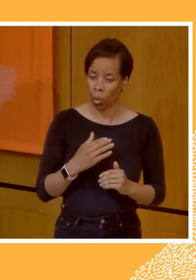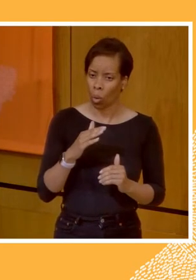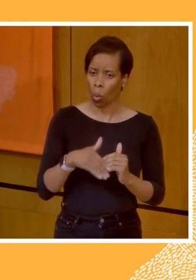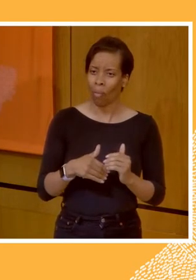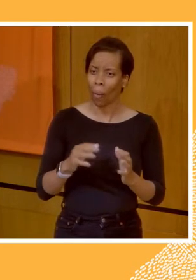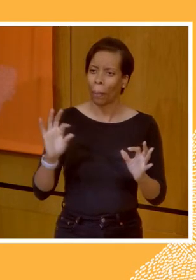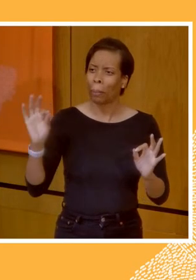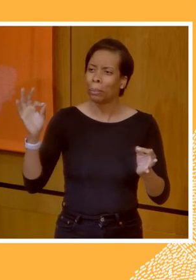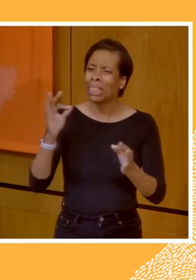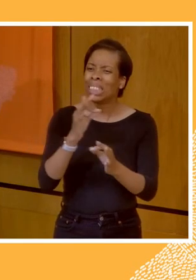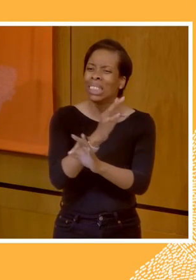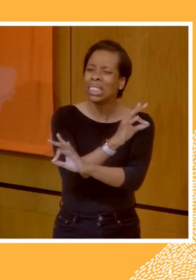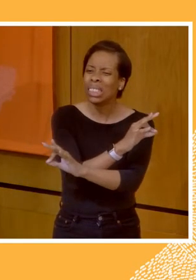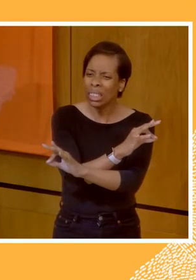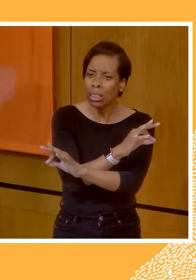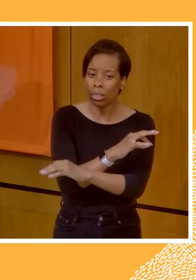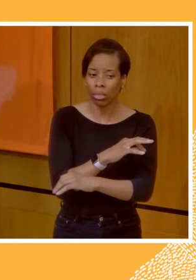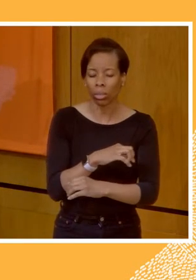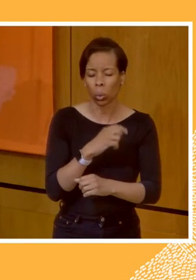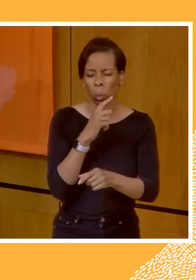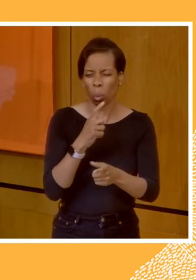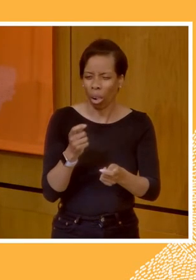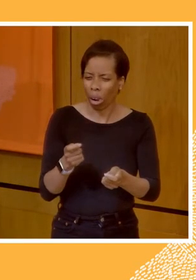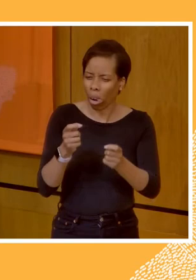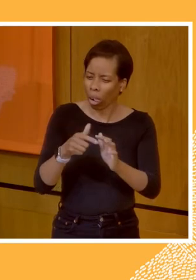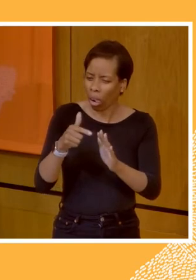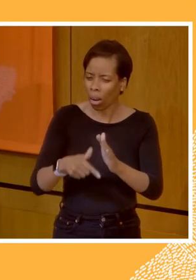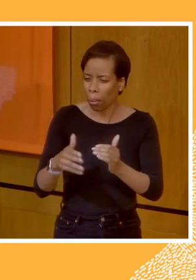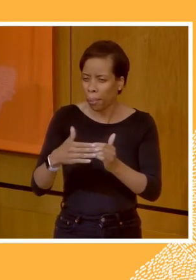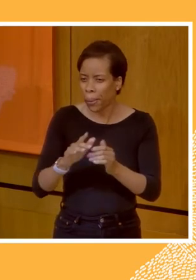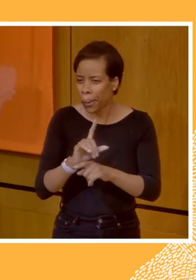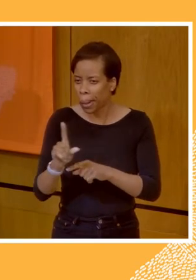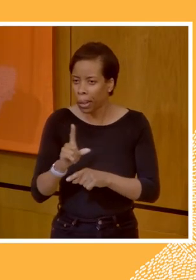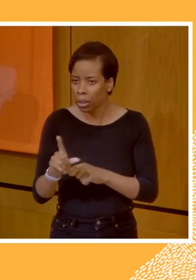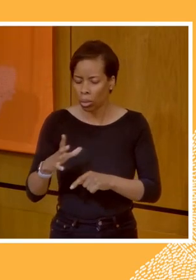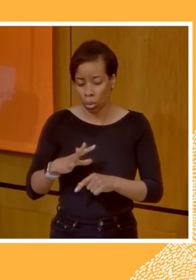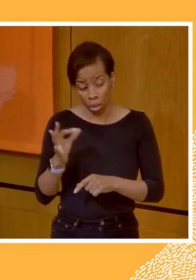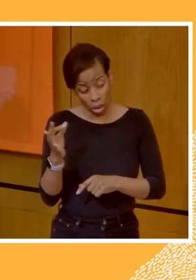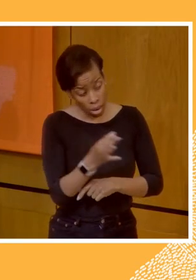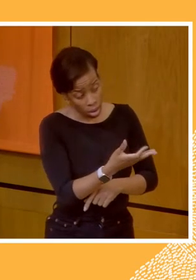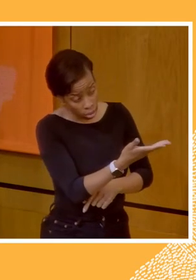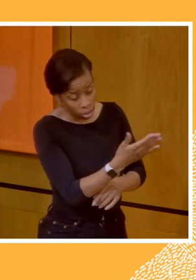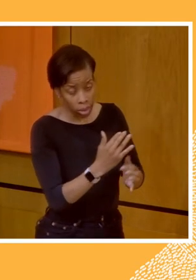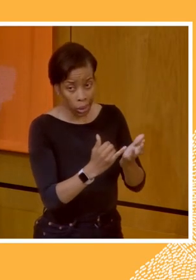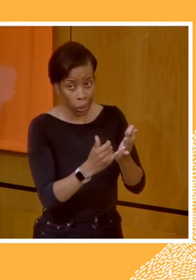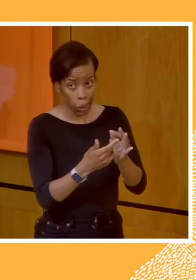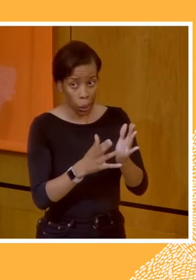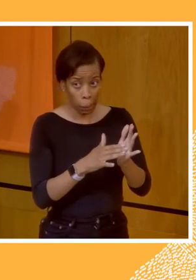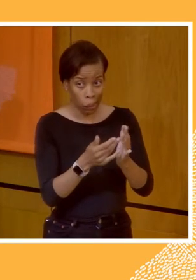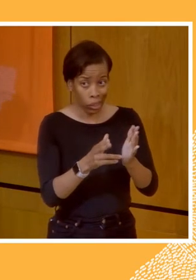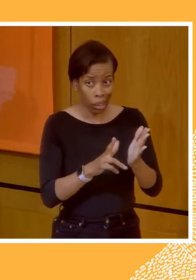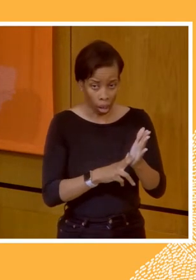station, which I know we'll talk about in a bit more detail later. But I wanted to ask you, Samson, when